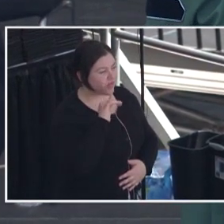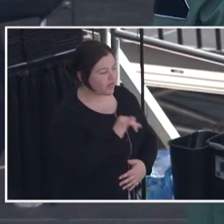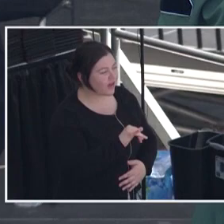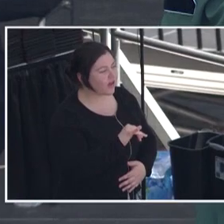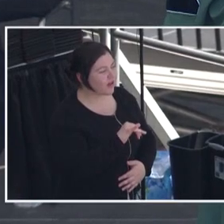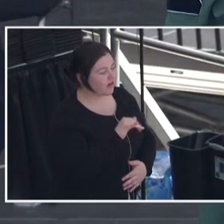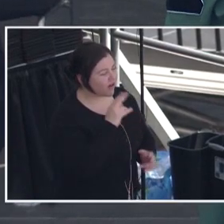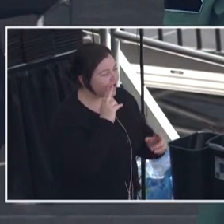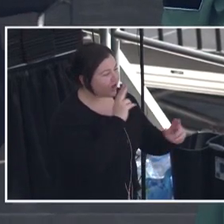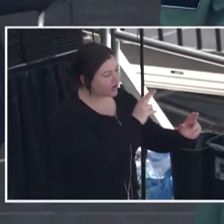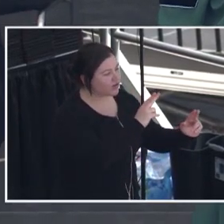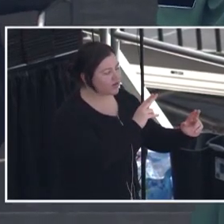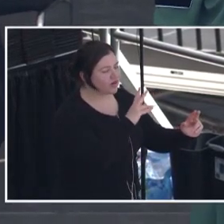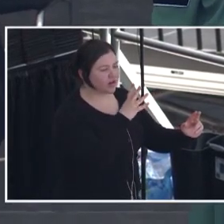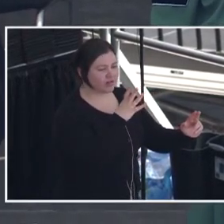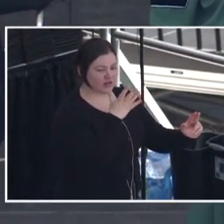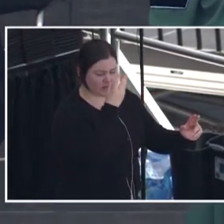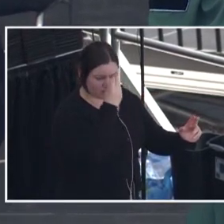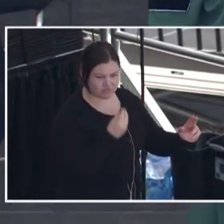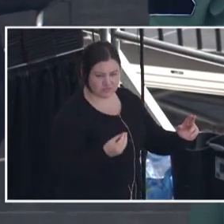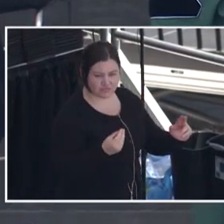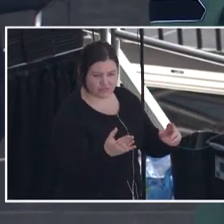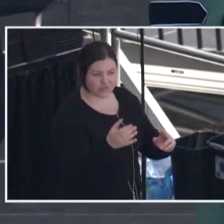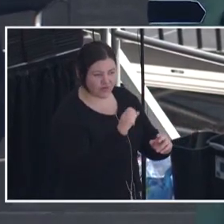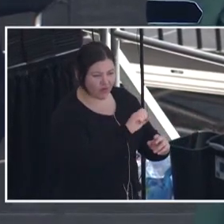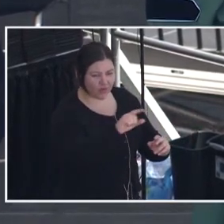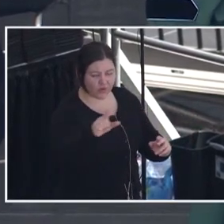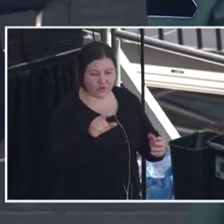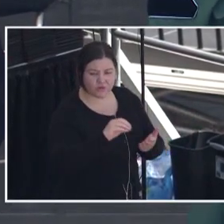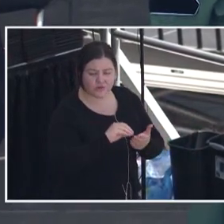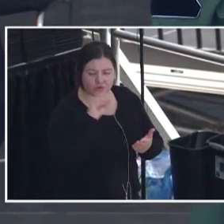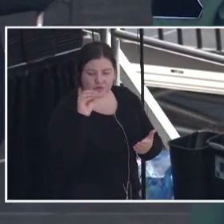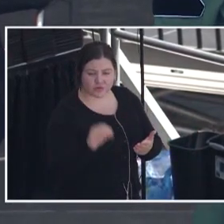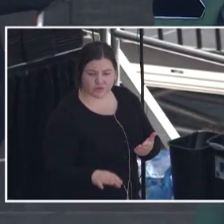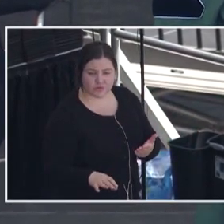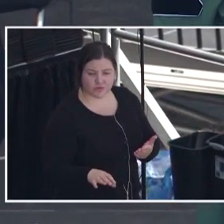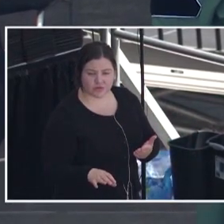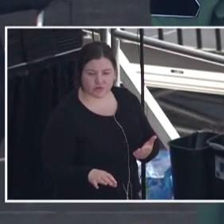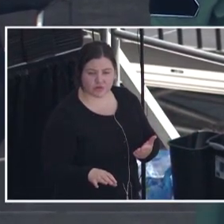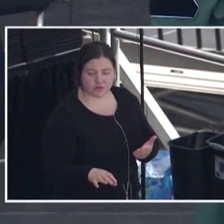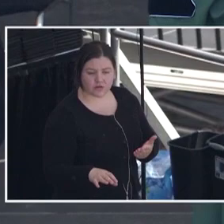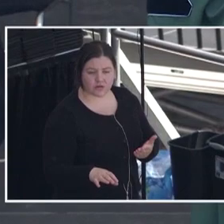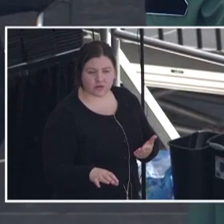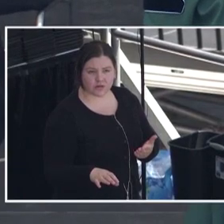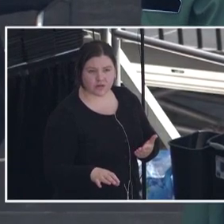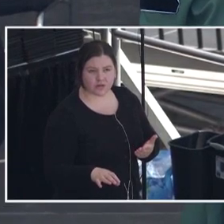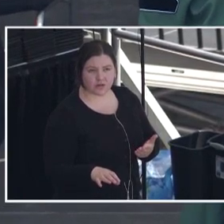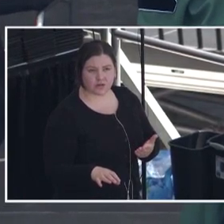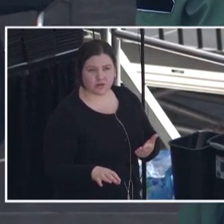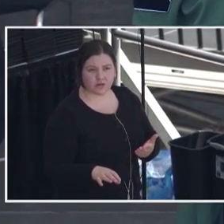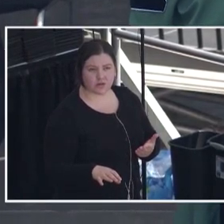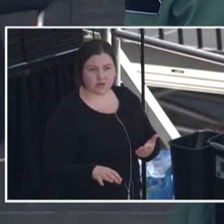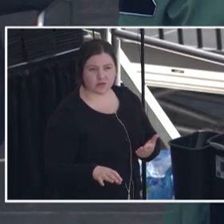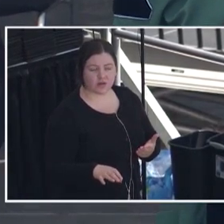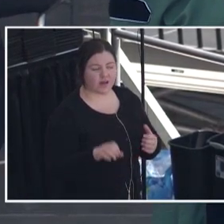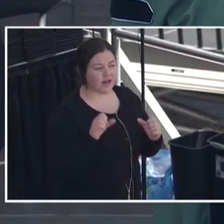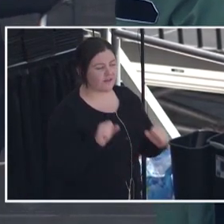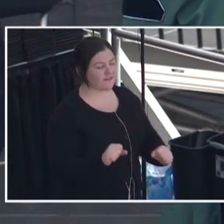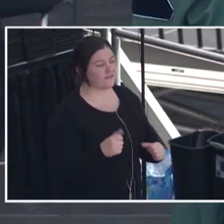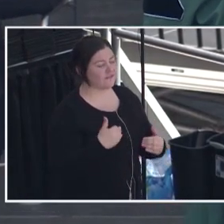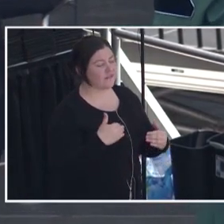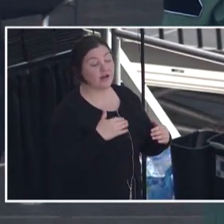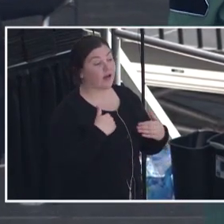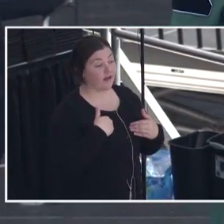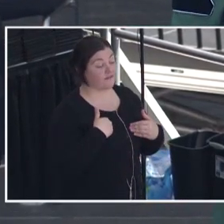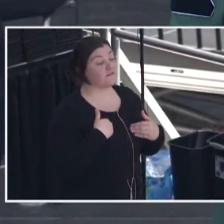be noted that these students had high overall GPA